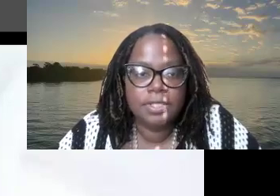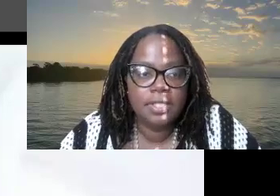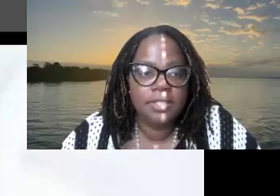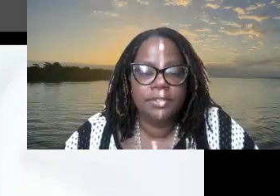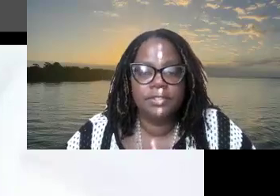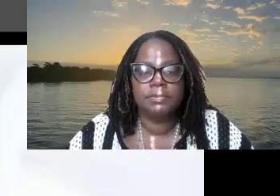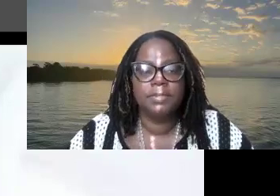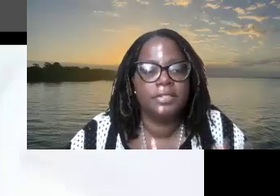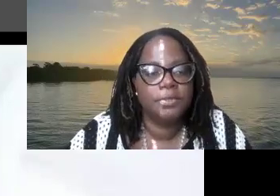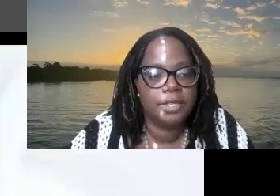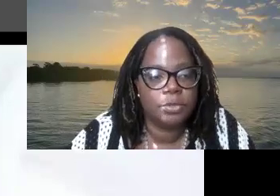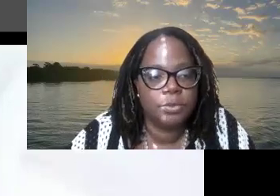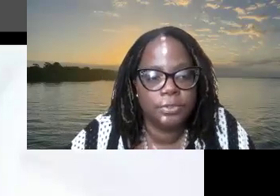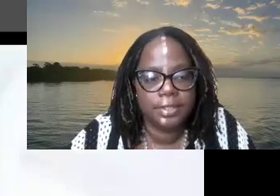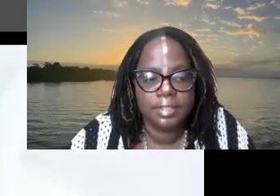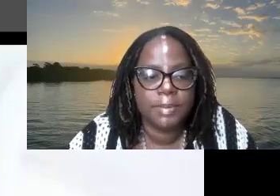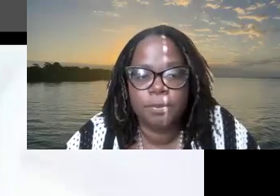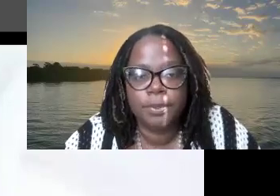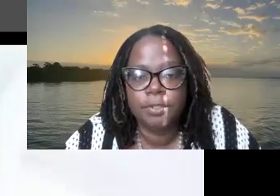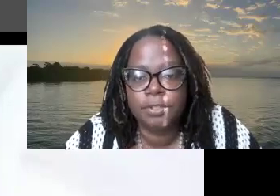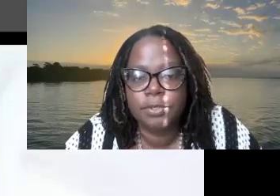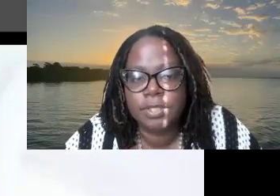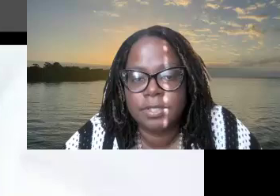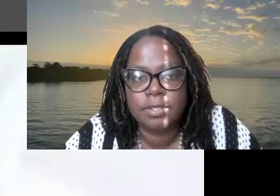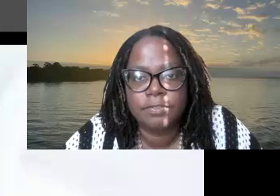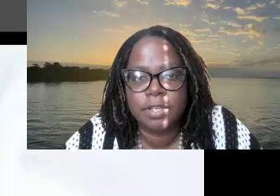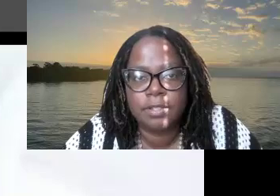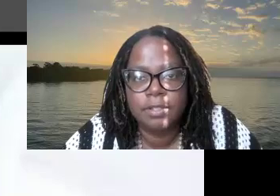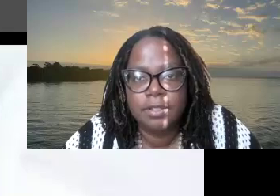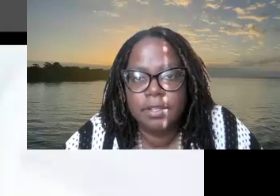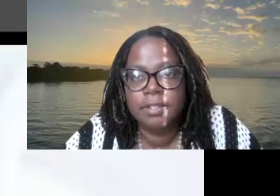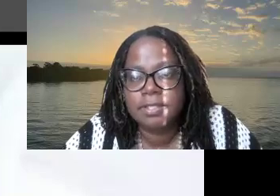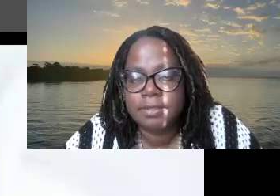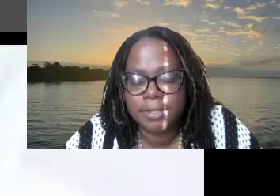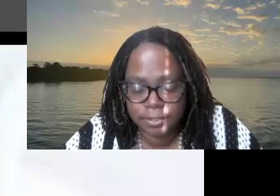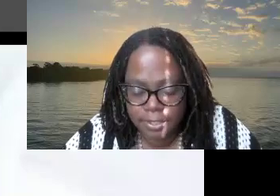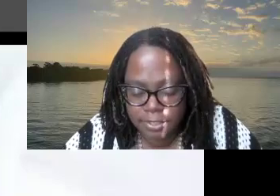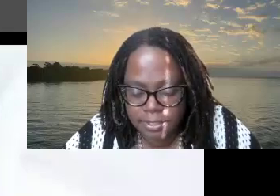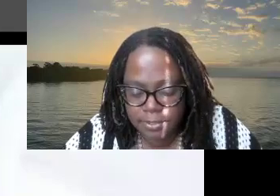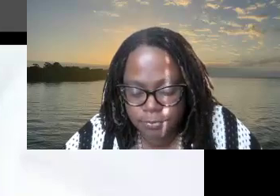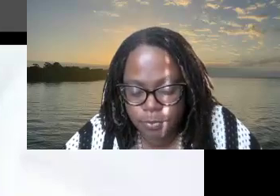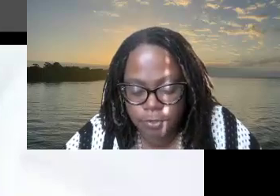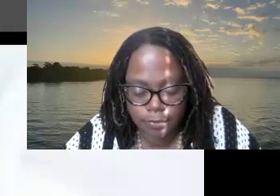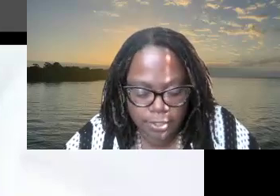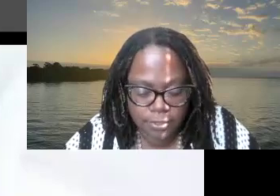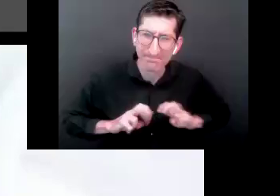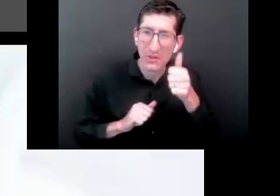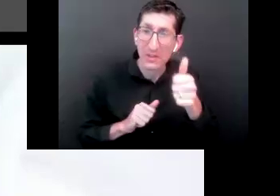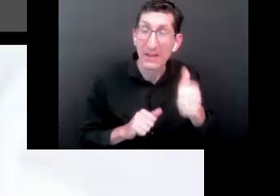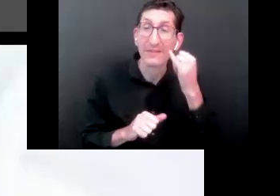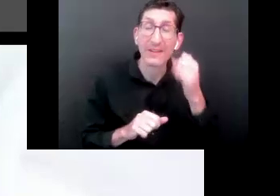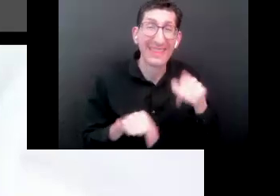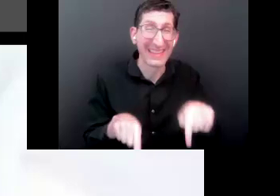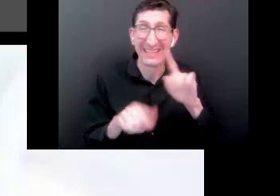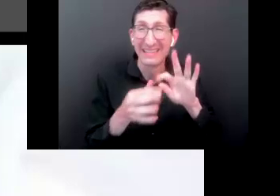So you can see, and you can just begin to use that tool. You'll get this PowerPoint. You can use it as a self-check. And this is about your agency. So if you work for an